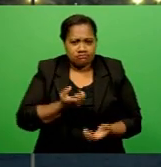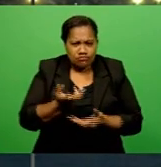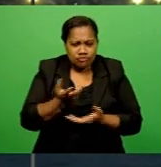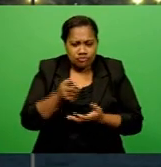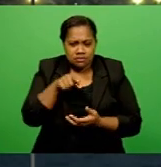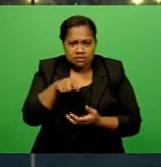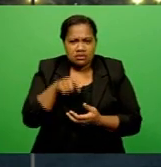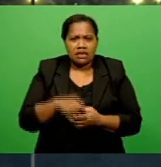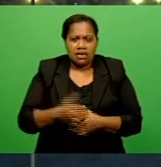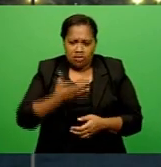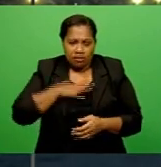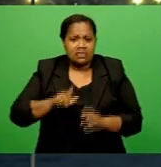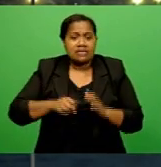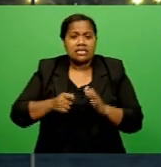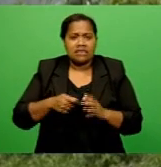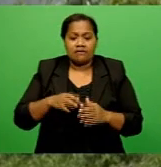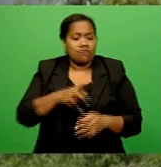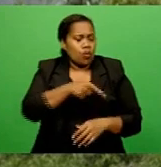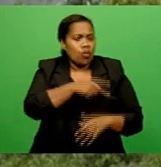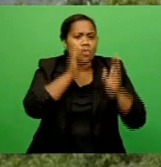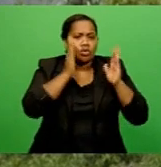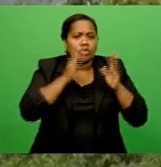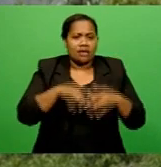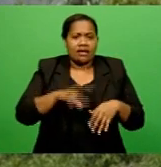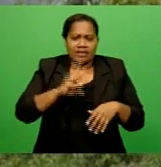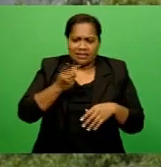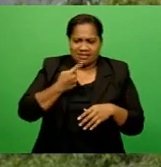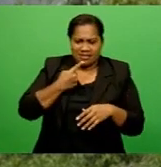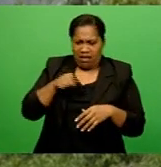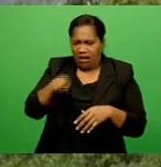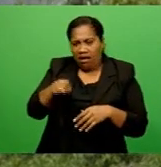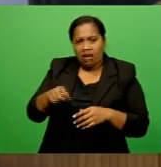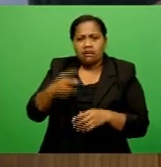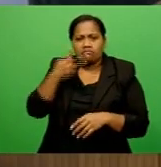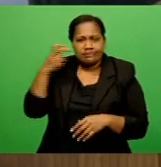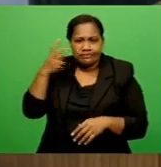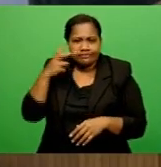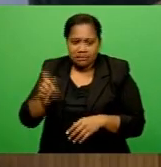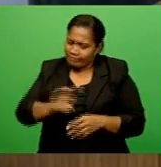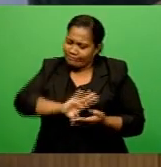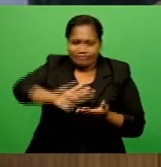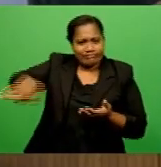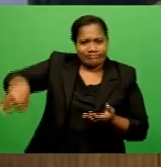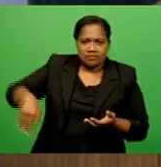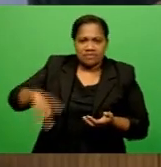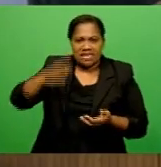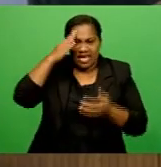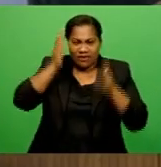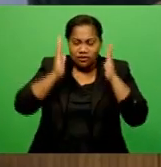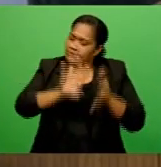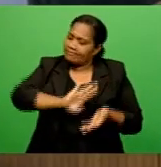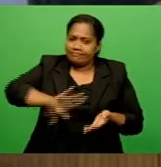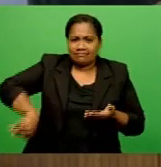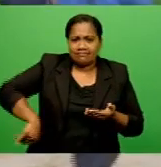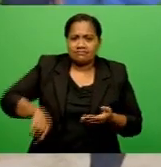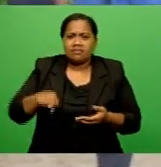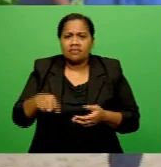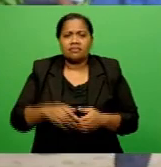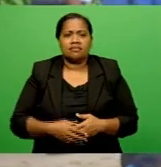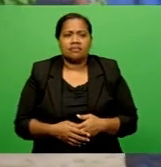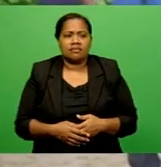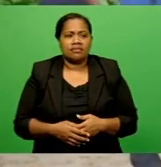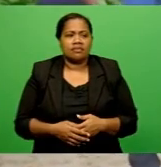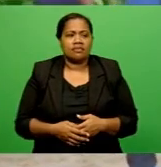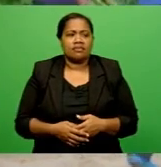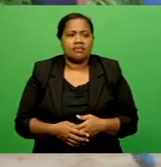the keys to the church. They accused him of theft and attempted to have him removed as the head of the church by taking a stand after the